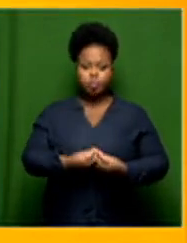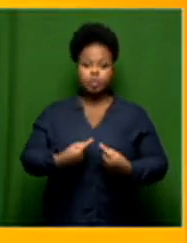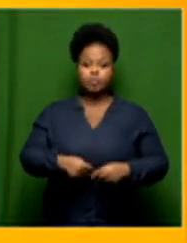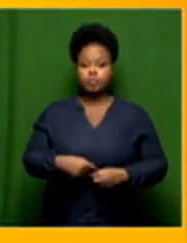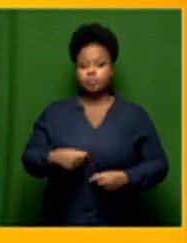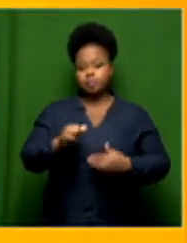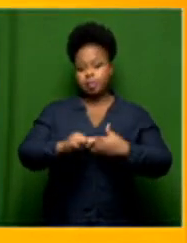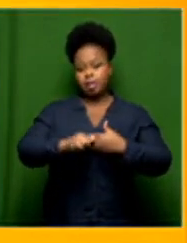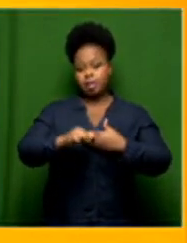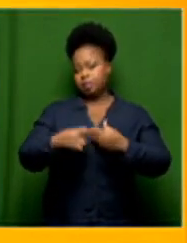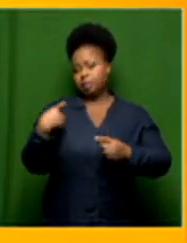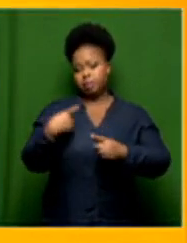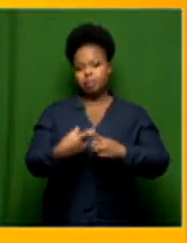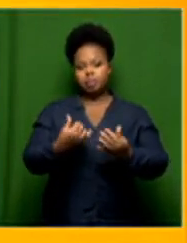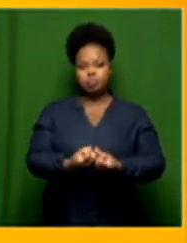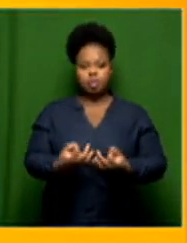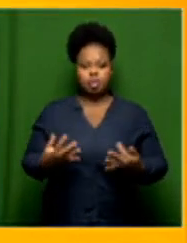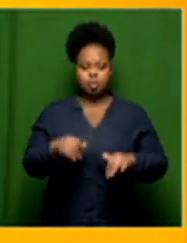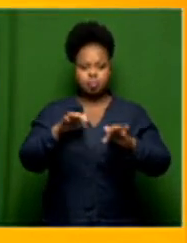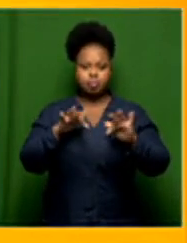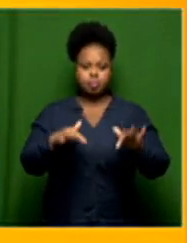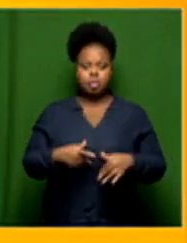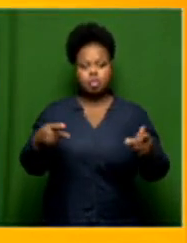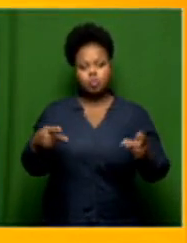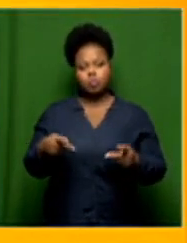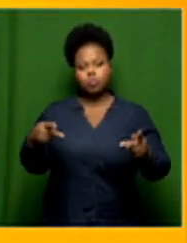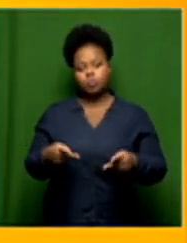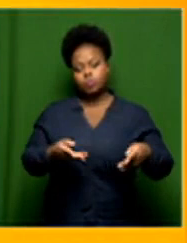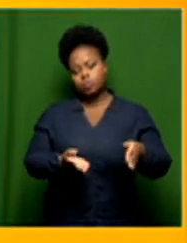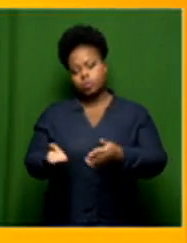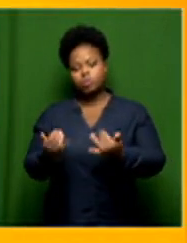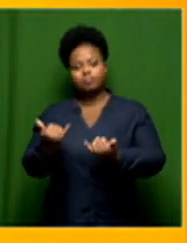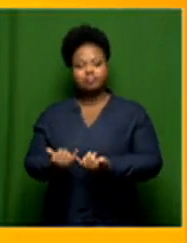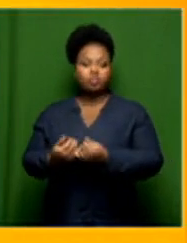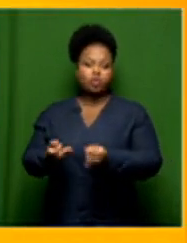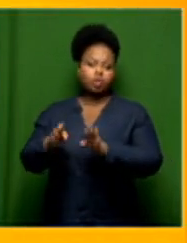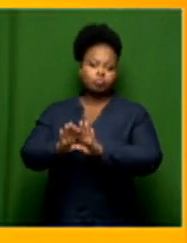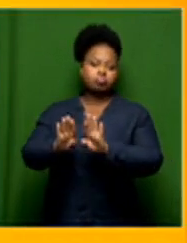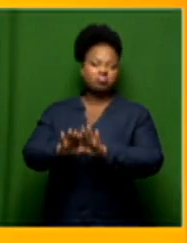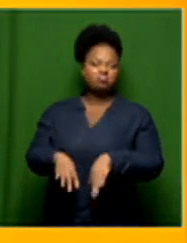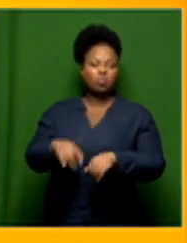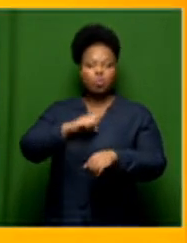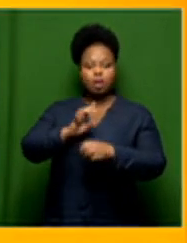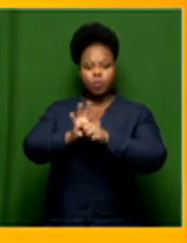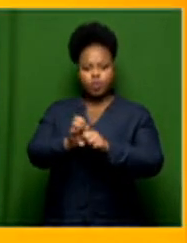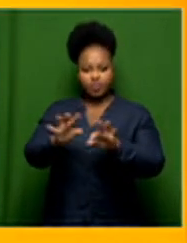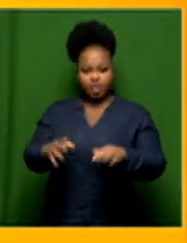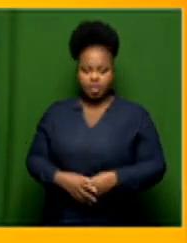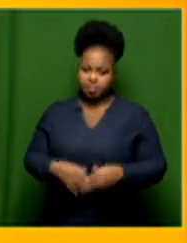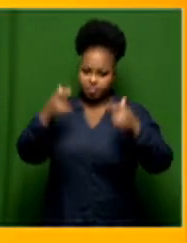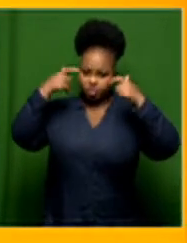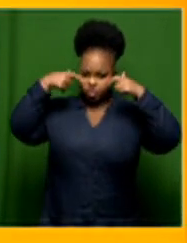Now, the past couple of months have seen so many people turning to the kitchen during the nationwide lockdown due to the coronavirus pandemic.